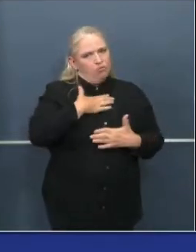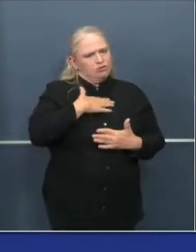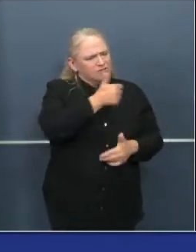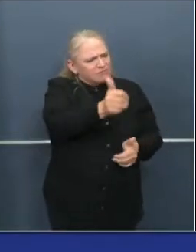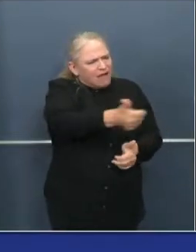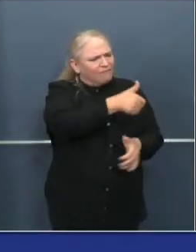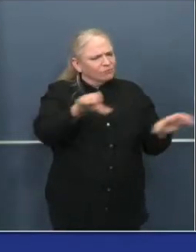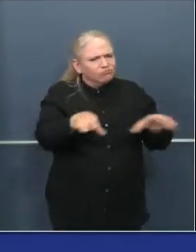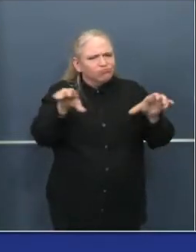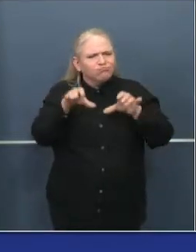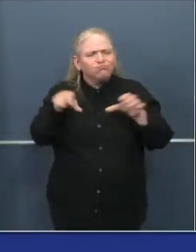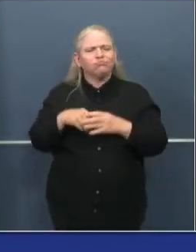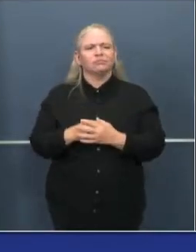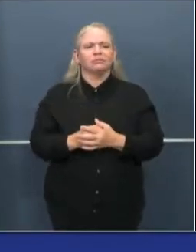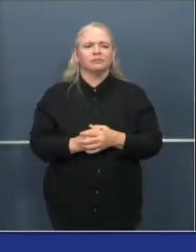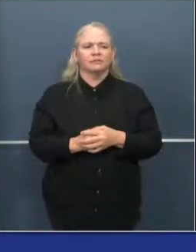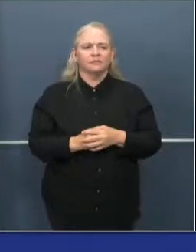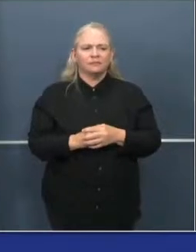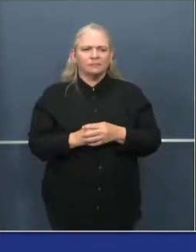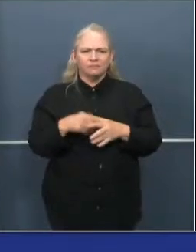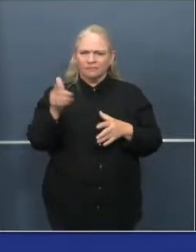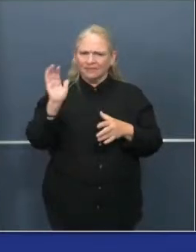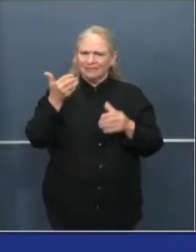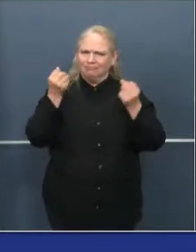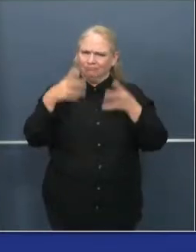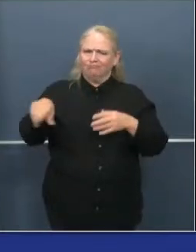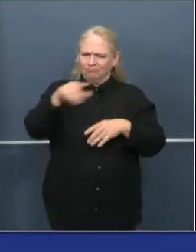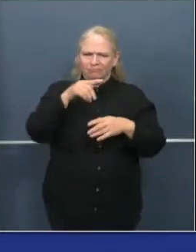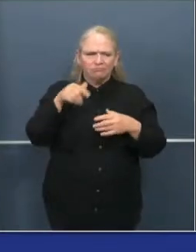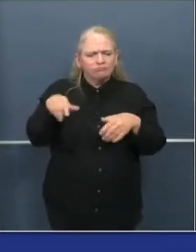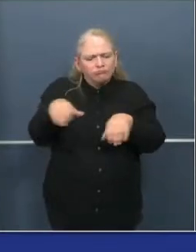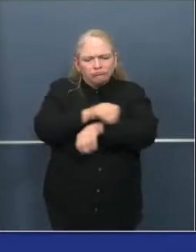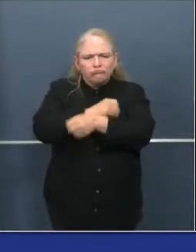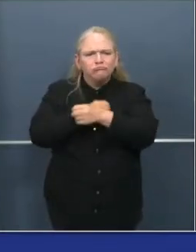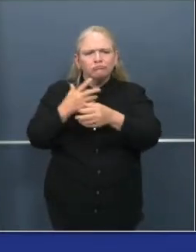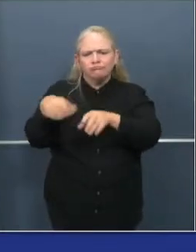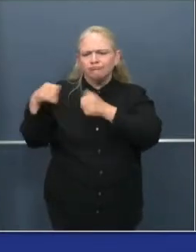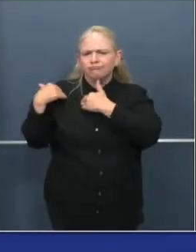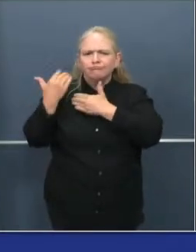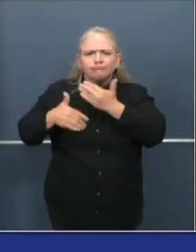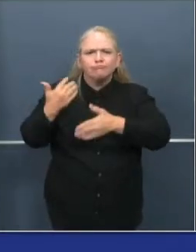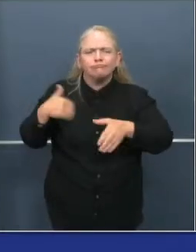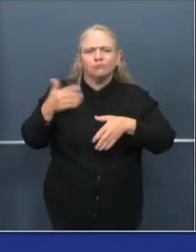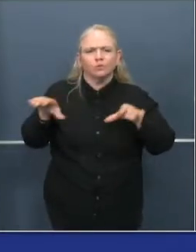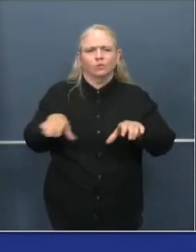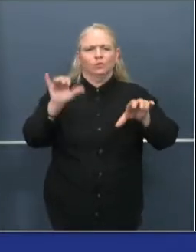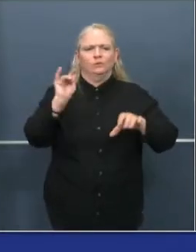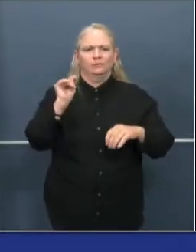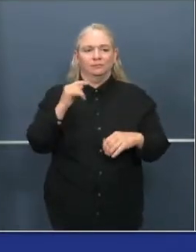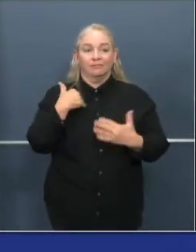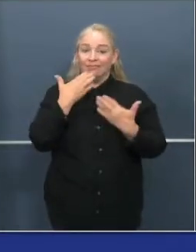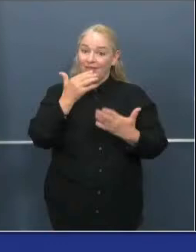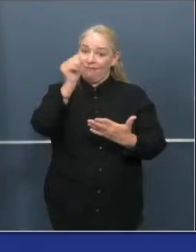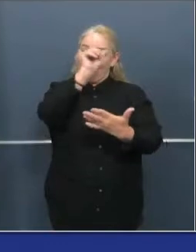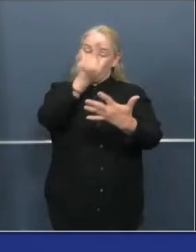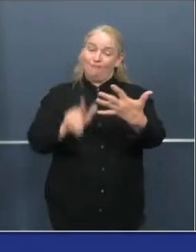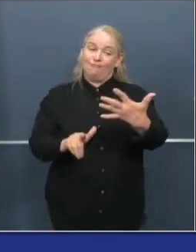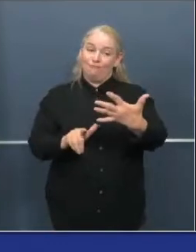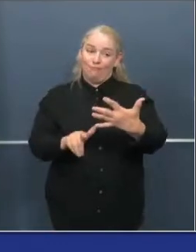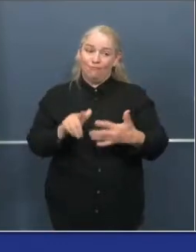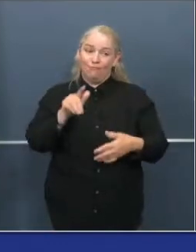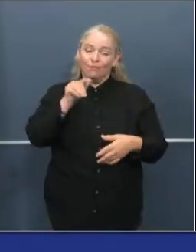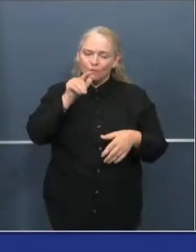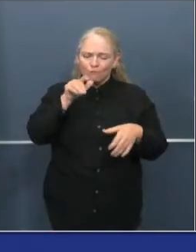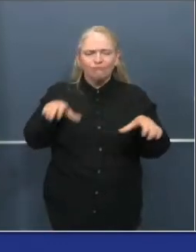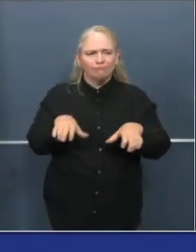very grateful for that. So that's the spirit of the moment. The spirit of the times is a recognition. Individual